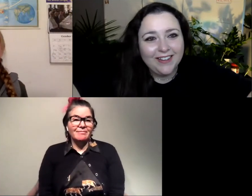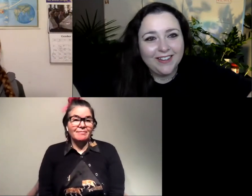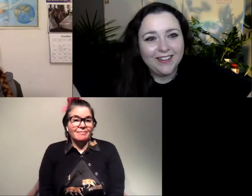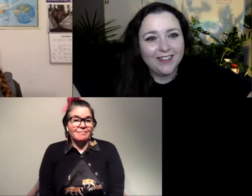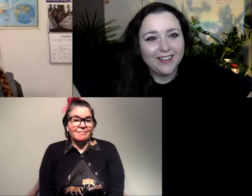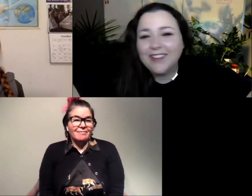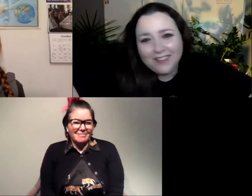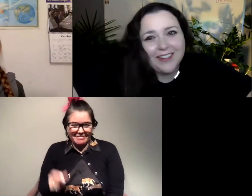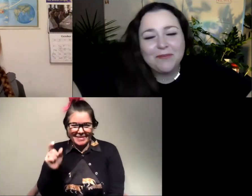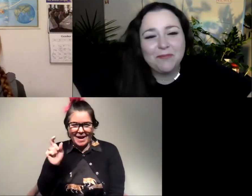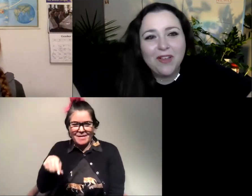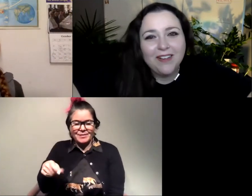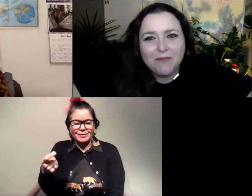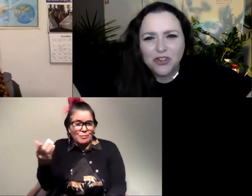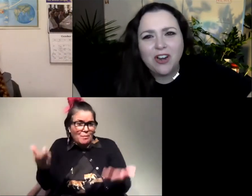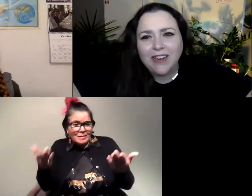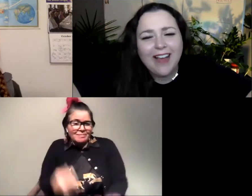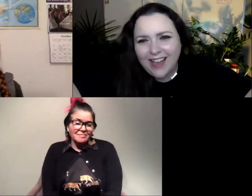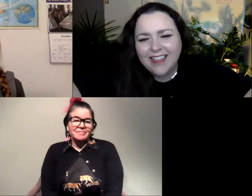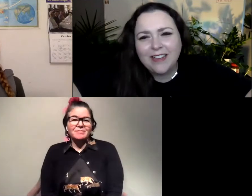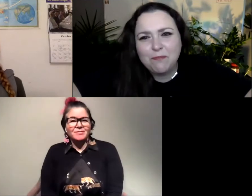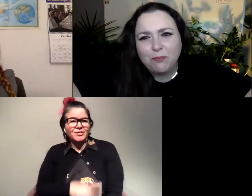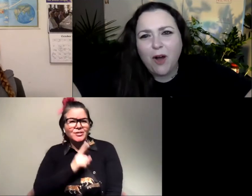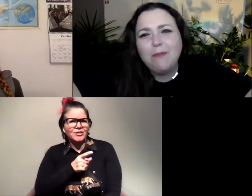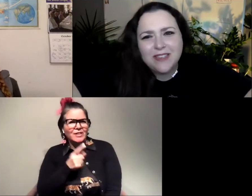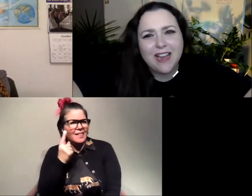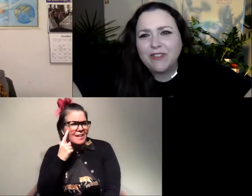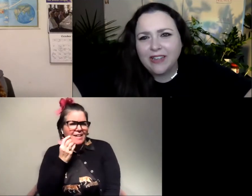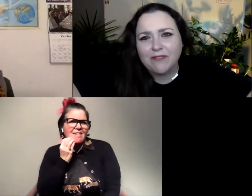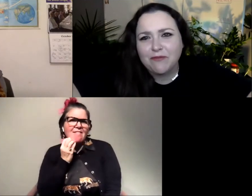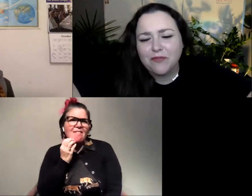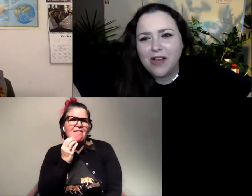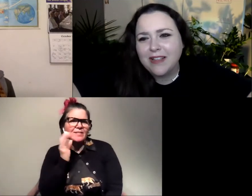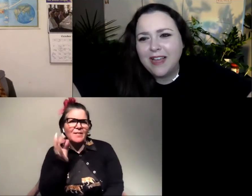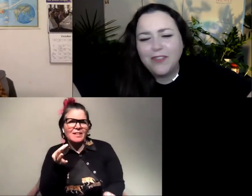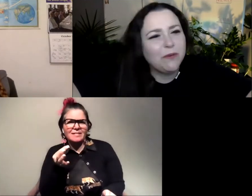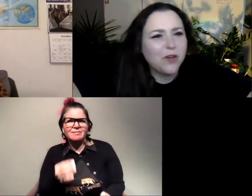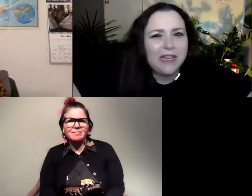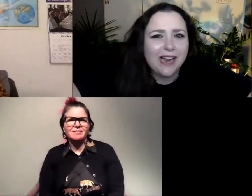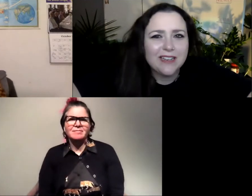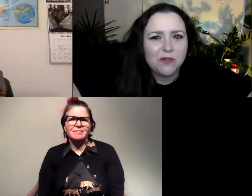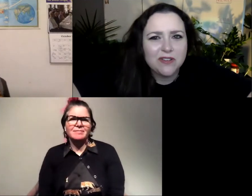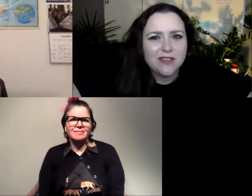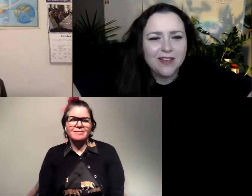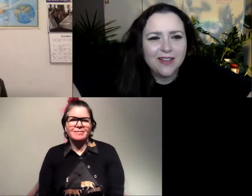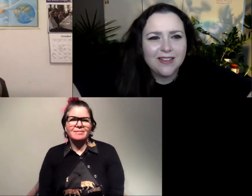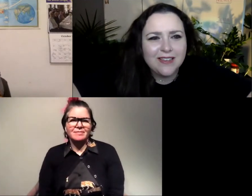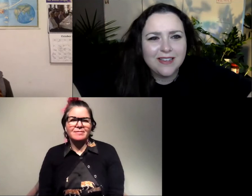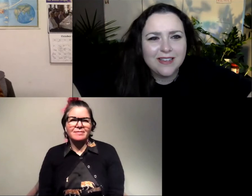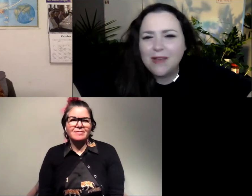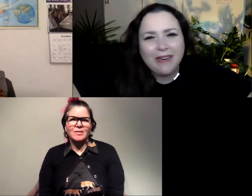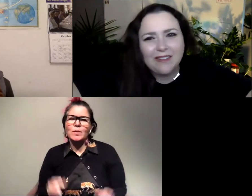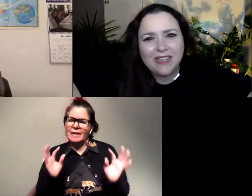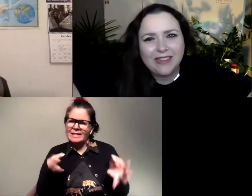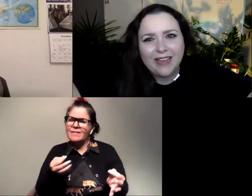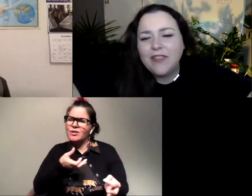They've gotta, probably. Sure. I think almost definitely. Yeah. And they definitely drank water from